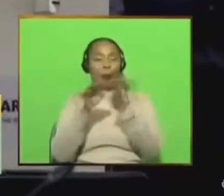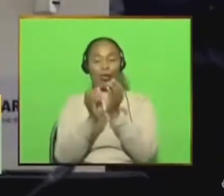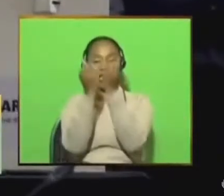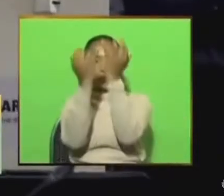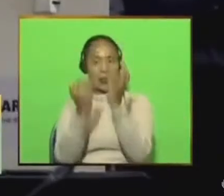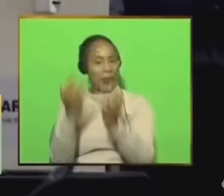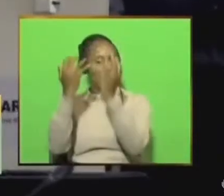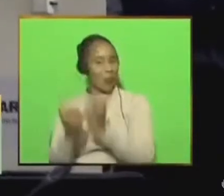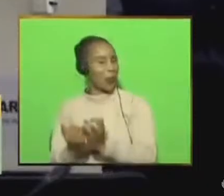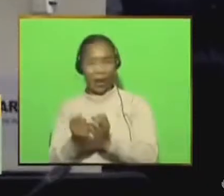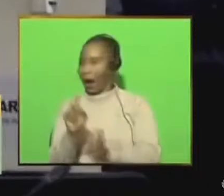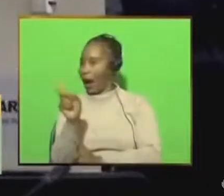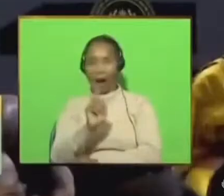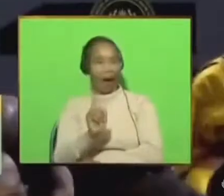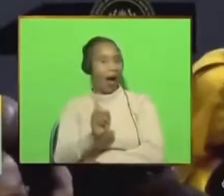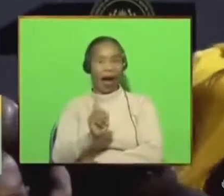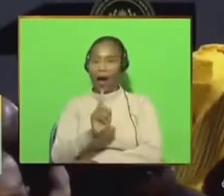counted.